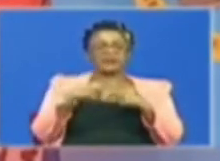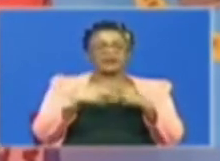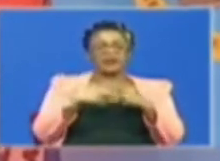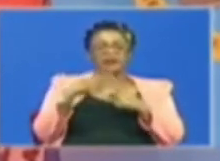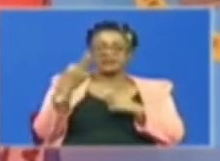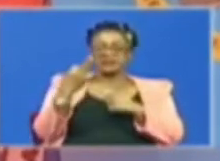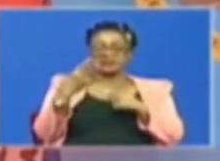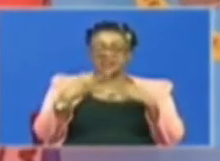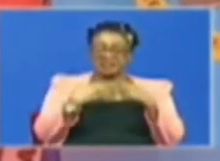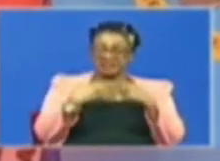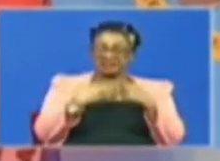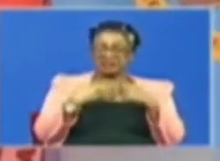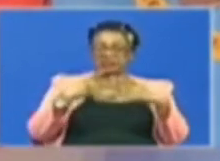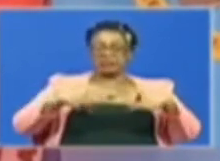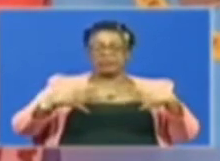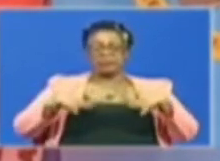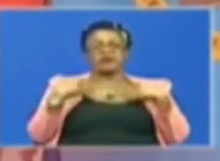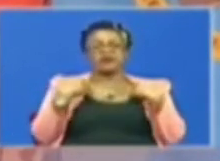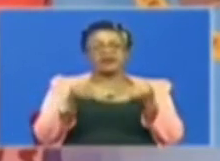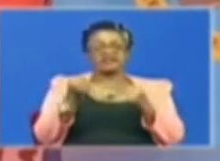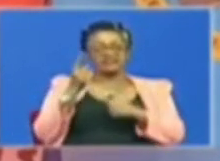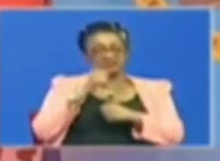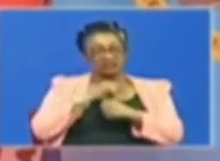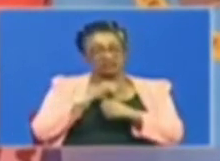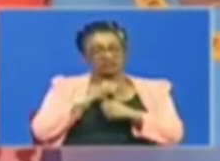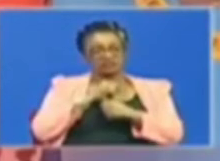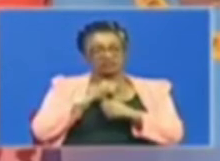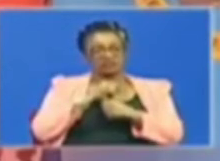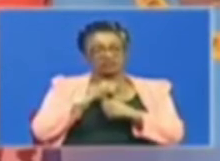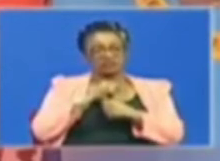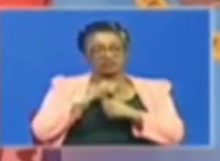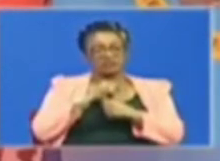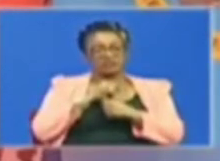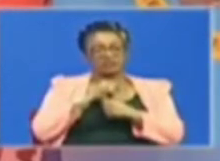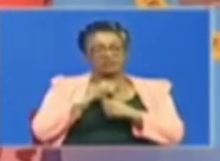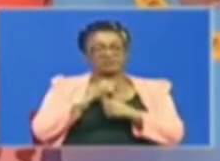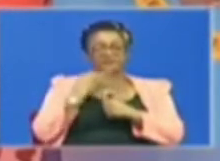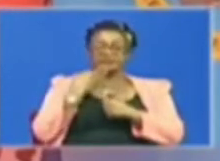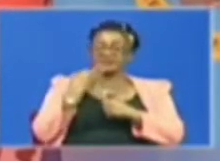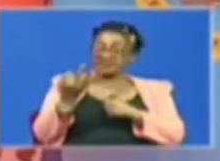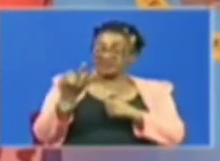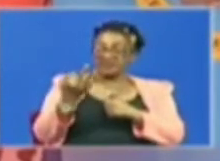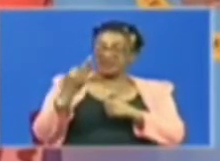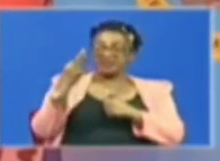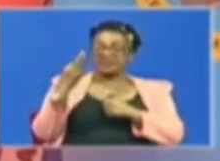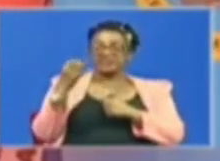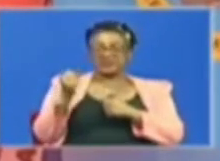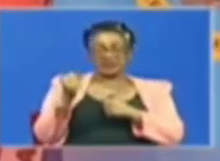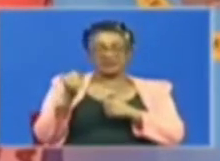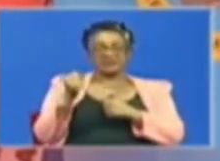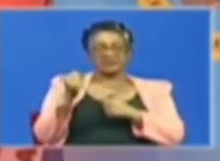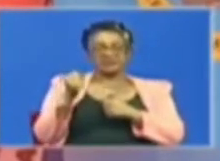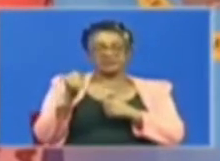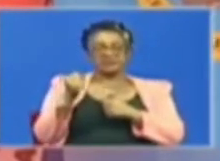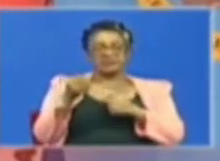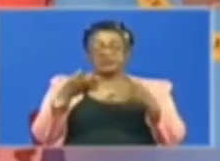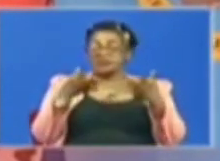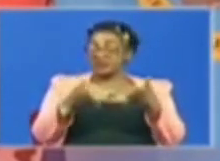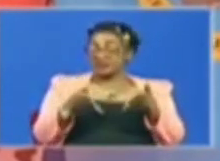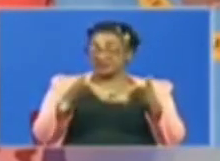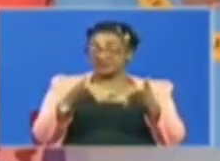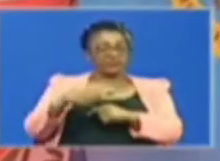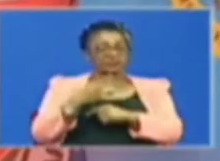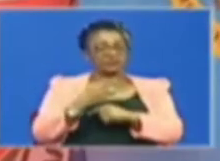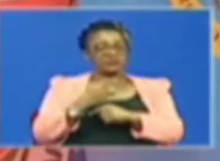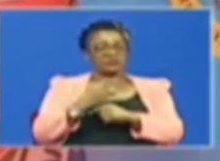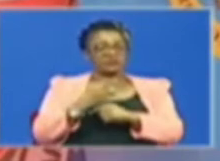738 people have recovered from the disease, and 335 are currently on